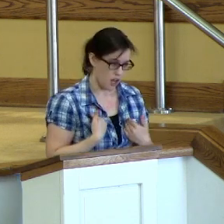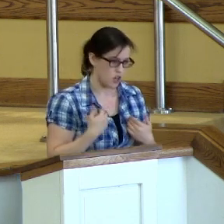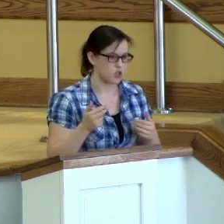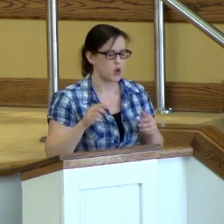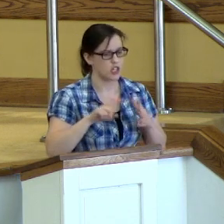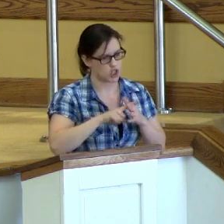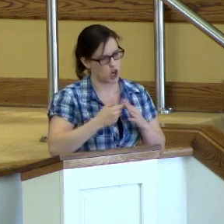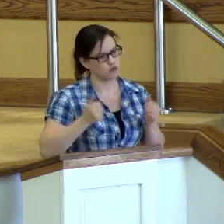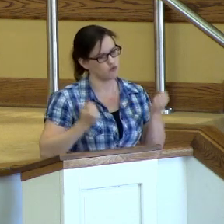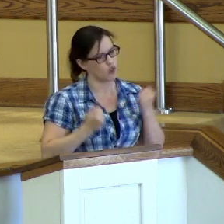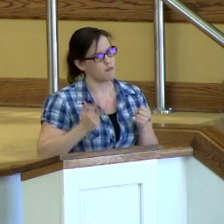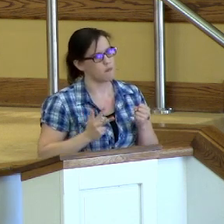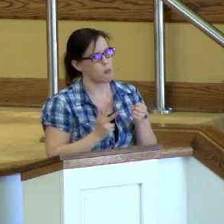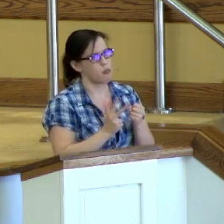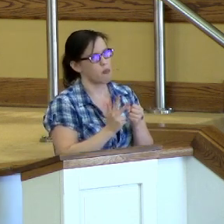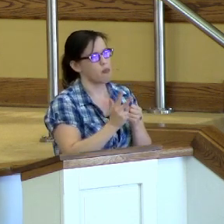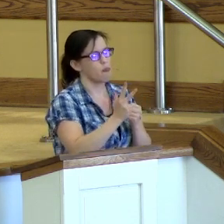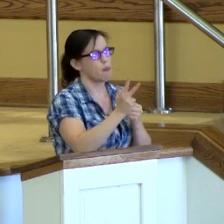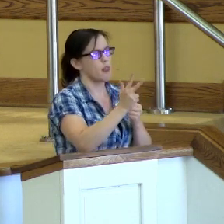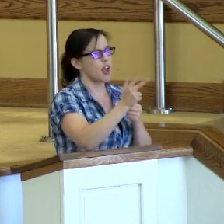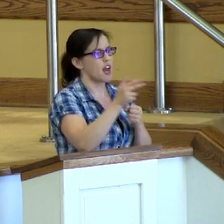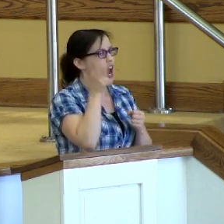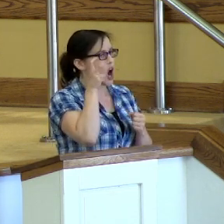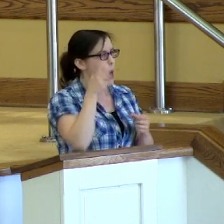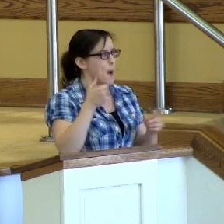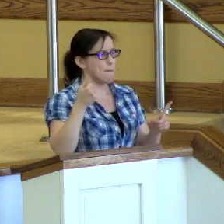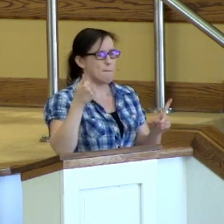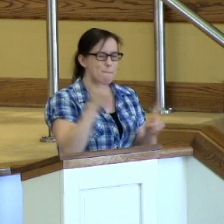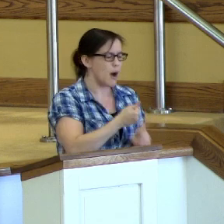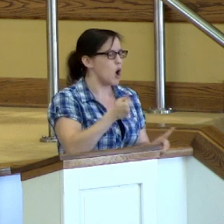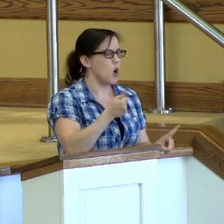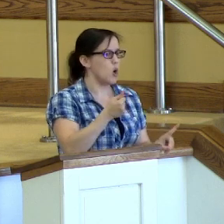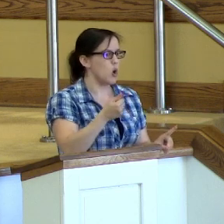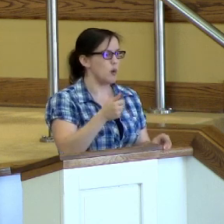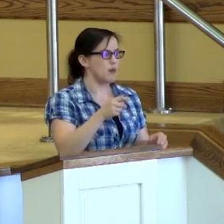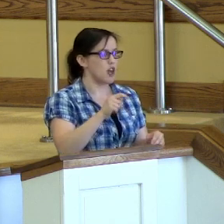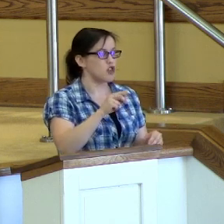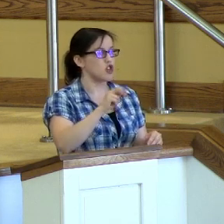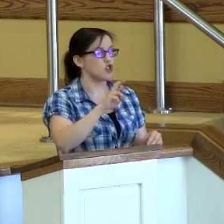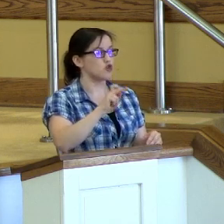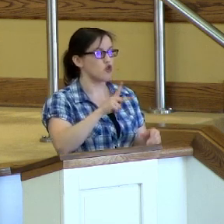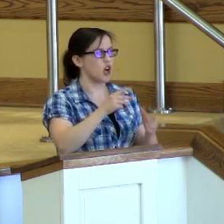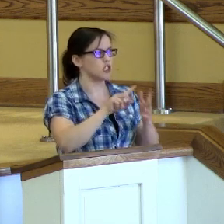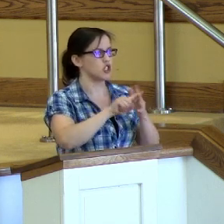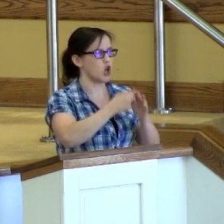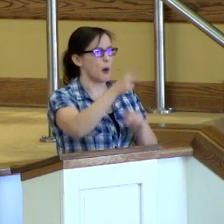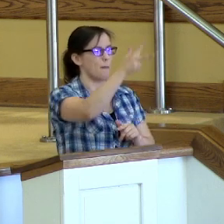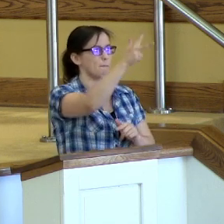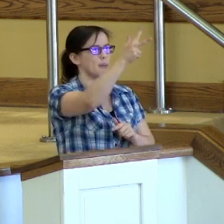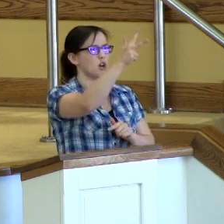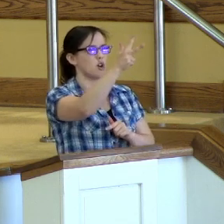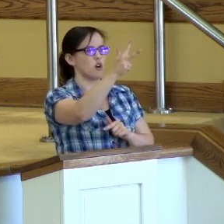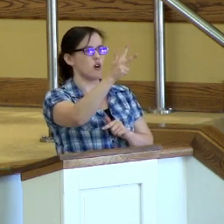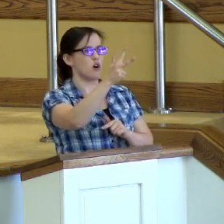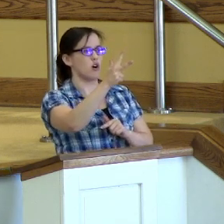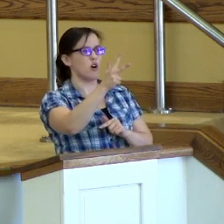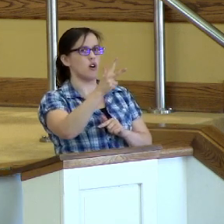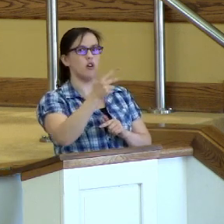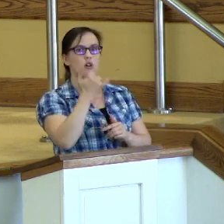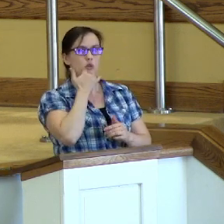hill, and all of a sudden, pow, man, and the truck starts rolling backwards. I said, oh